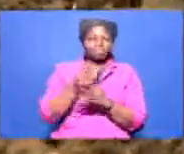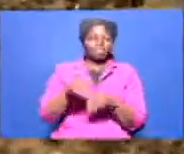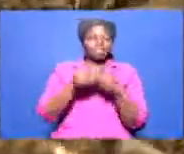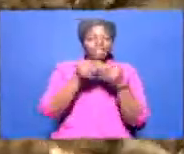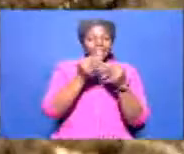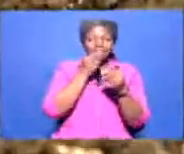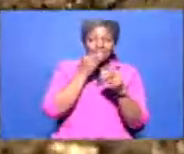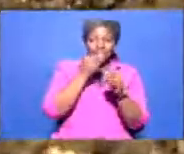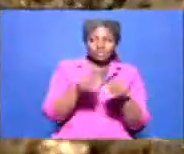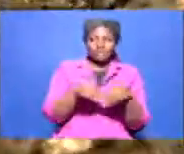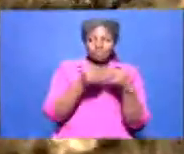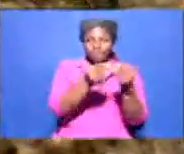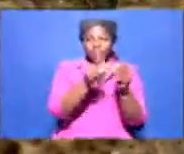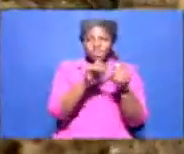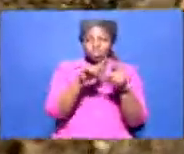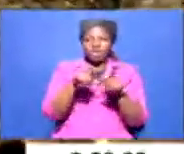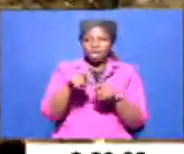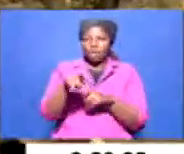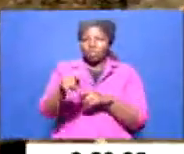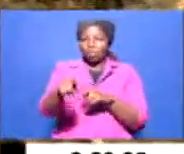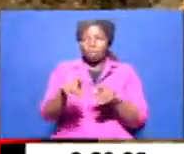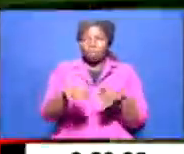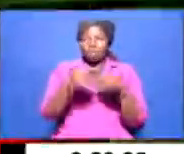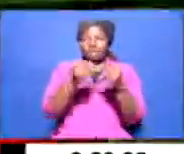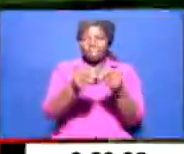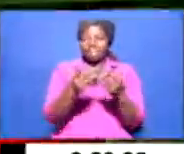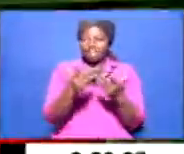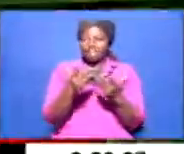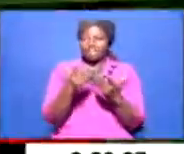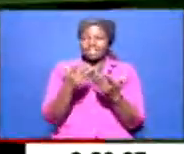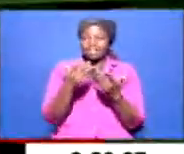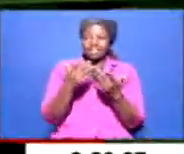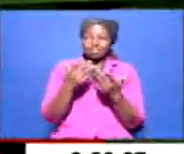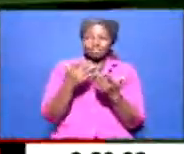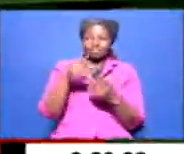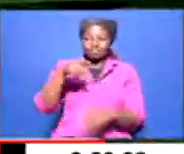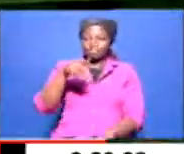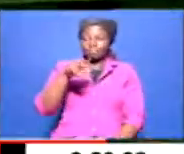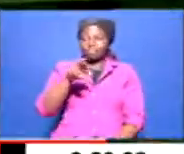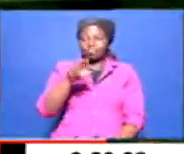turn producing animal protein and rich organic waste.